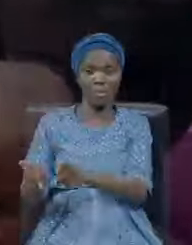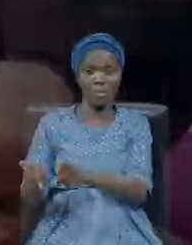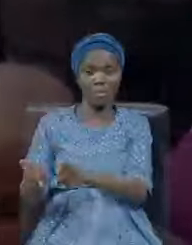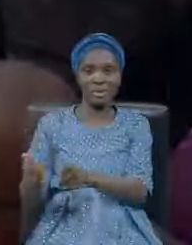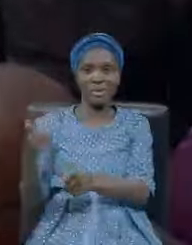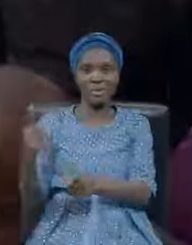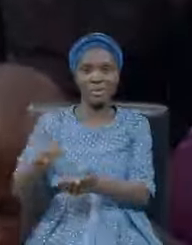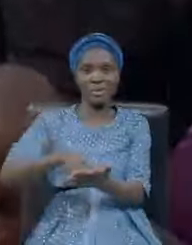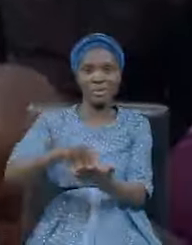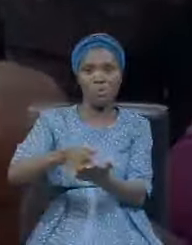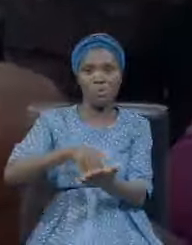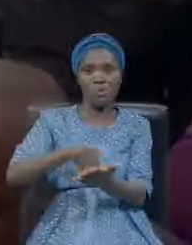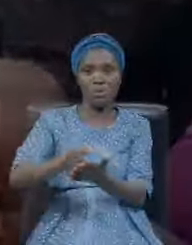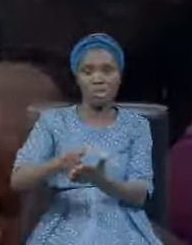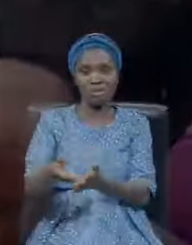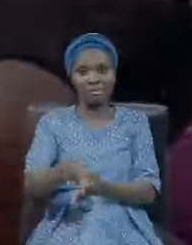nominal Christians,